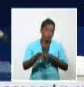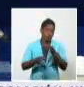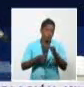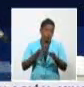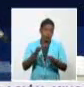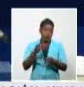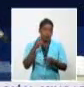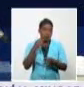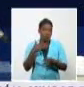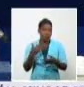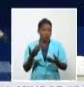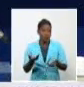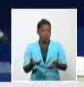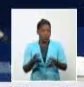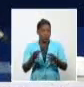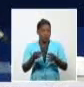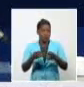and